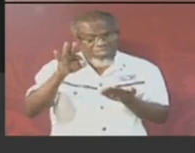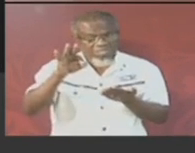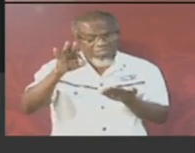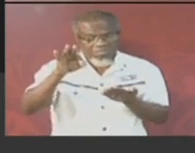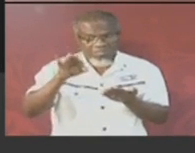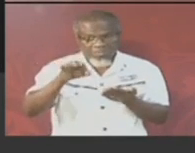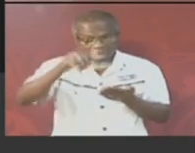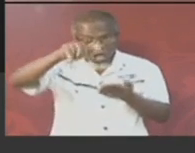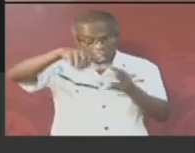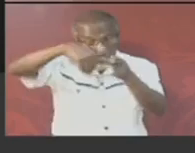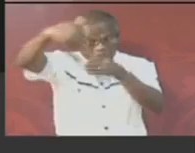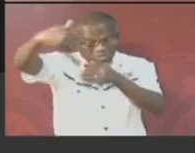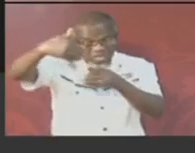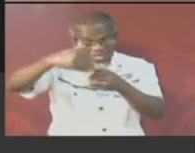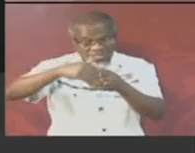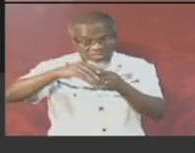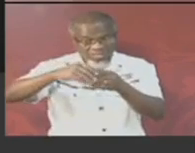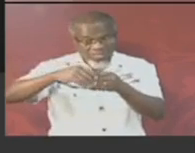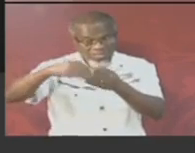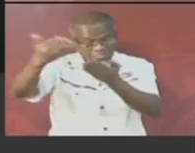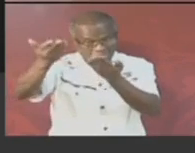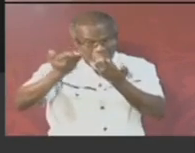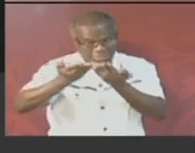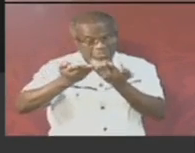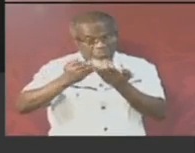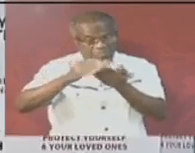to import it for their use?